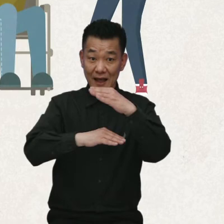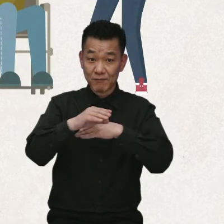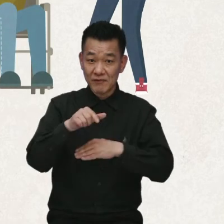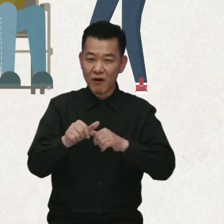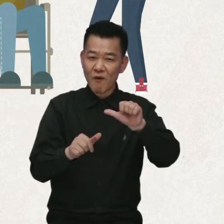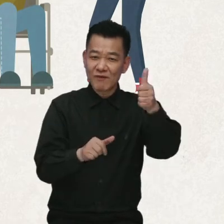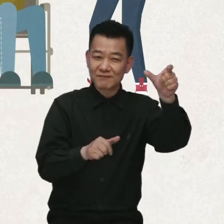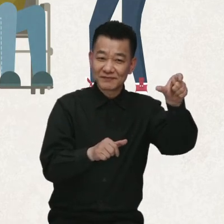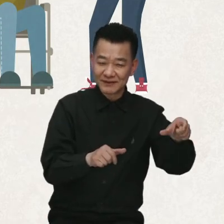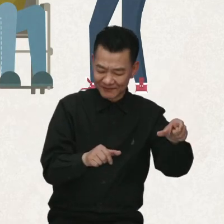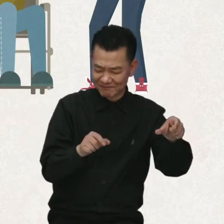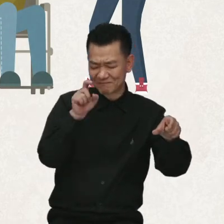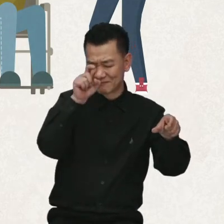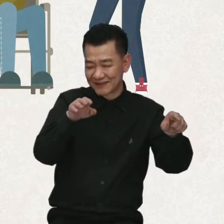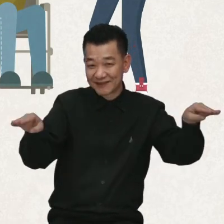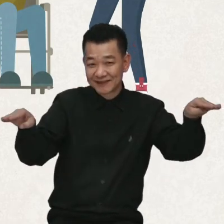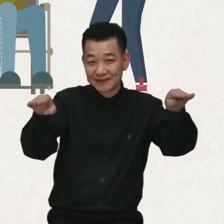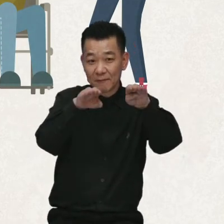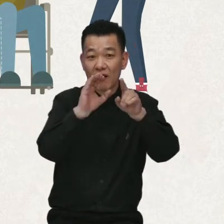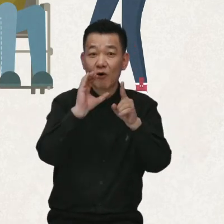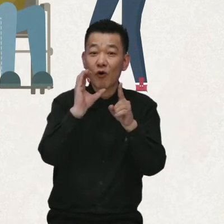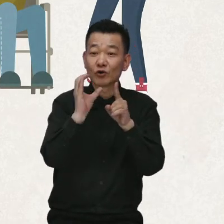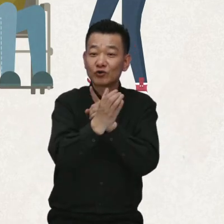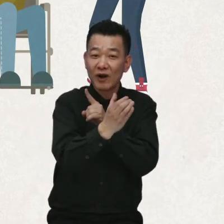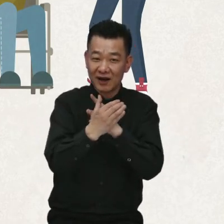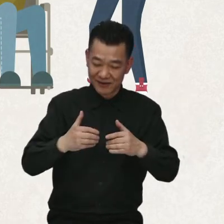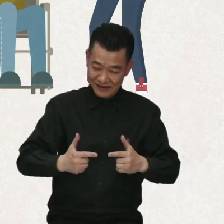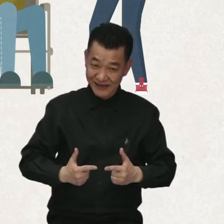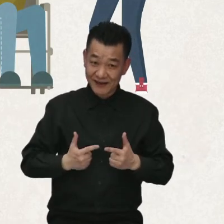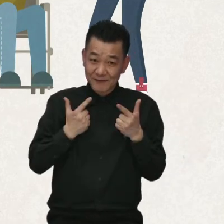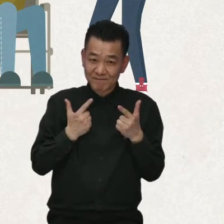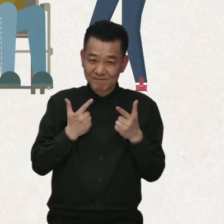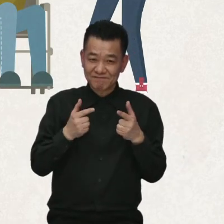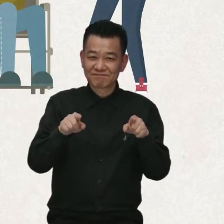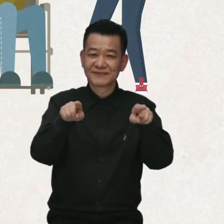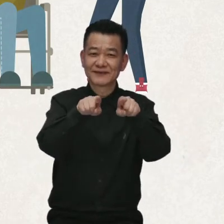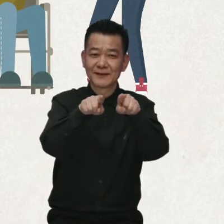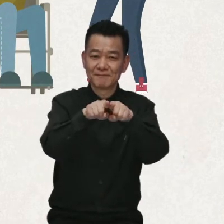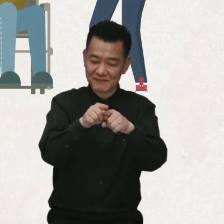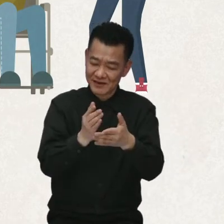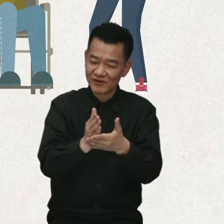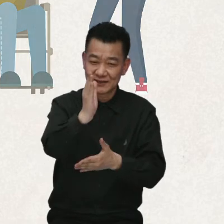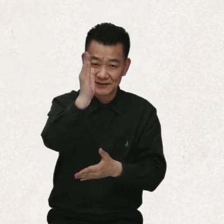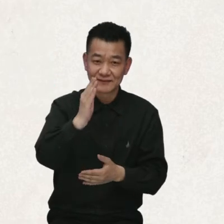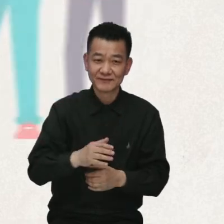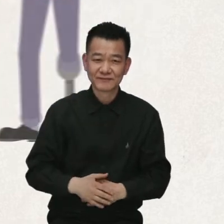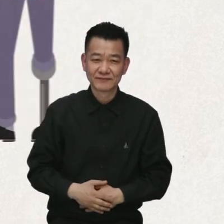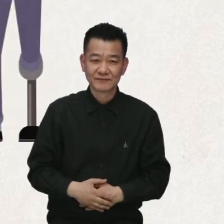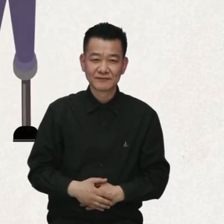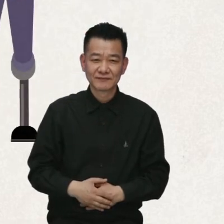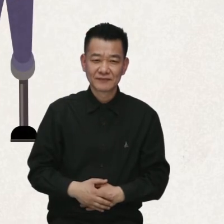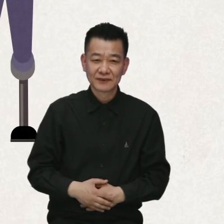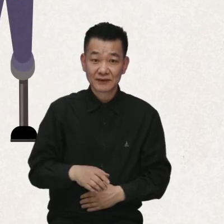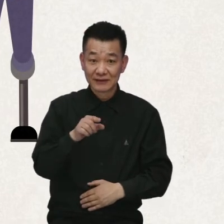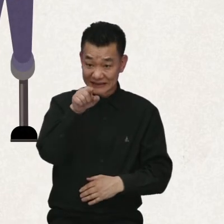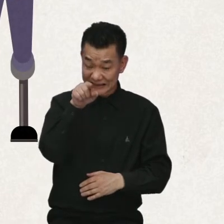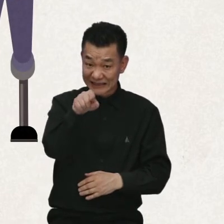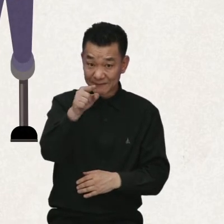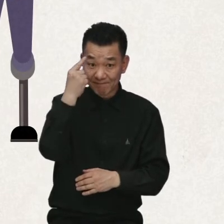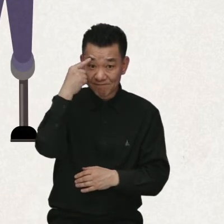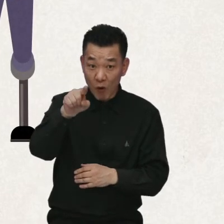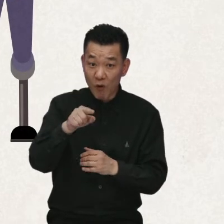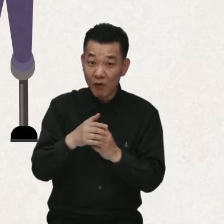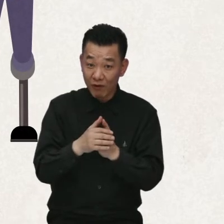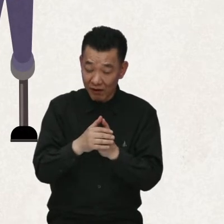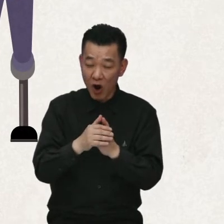Persons with disabilities have the right to take part in cultural life on an equal basis with others. For this,